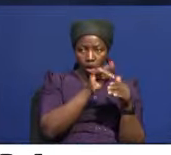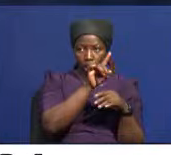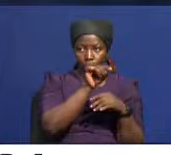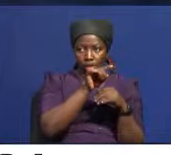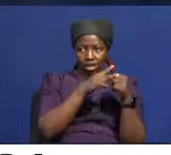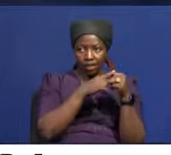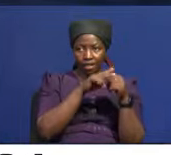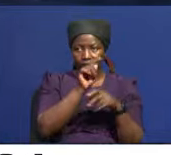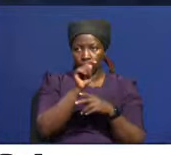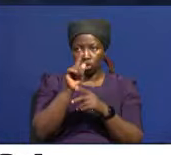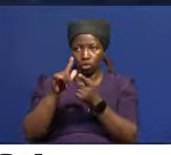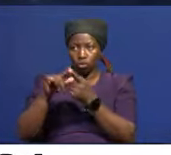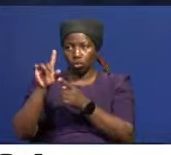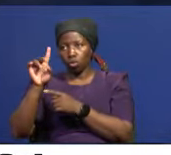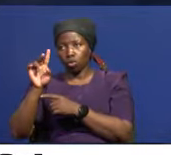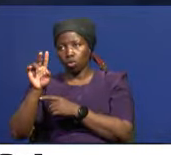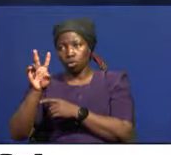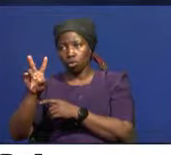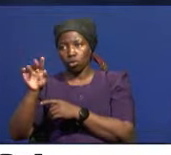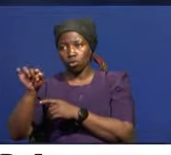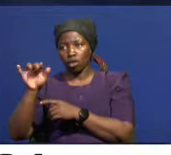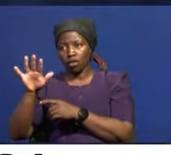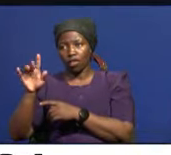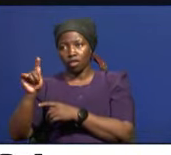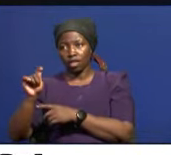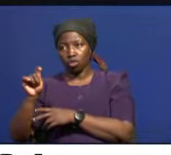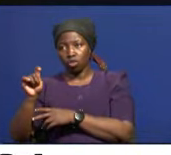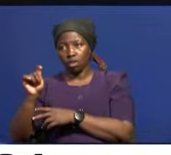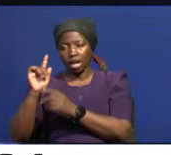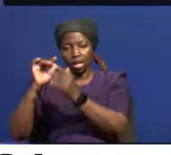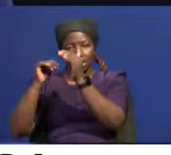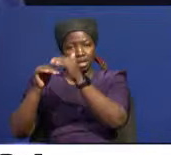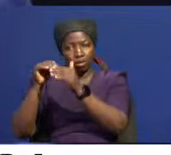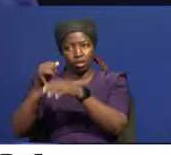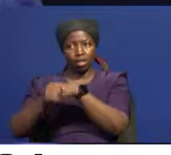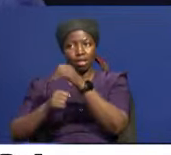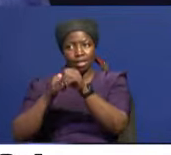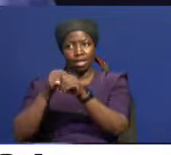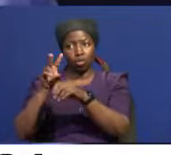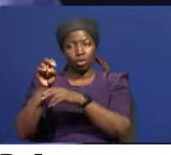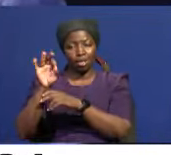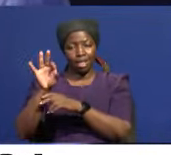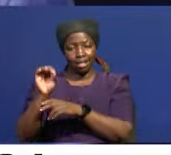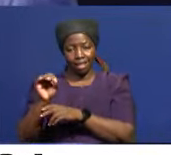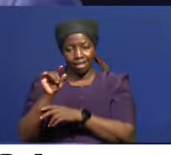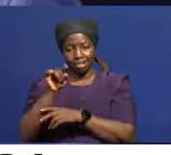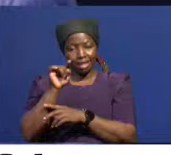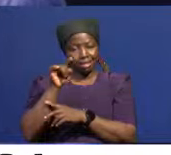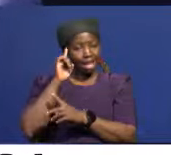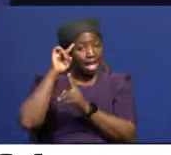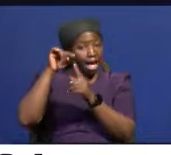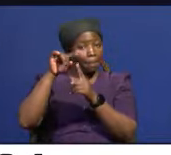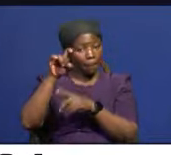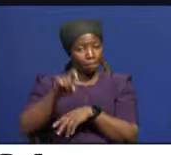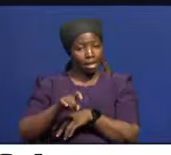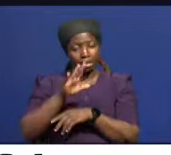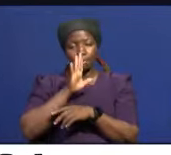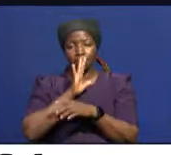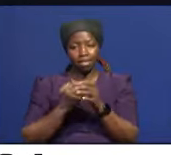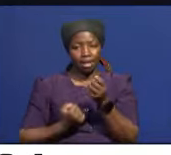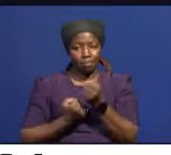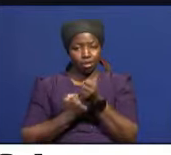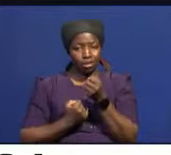trillion to US dollars 2.5 trillion by 2030. This ambition must be complemented by